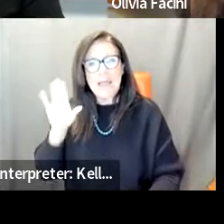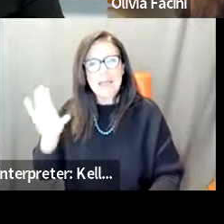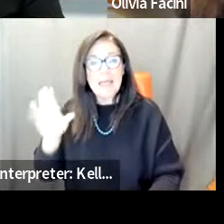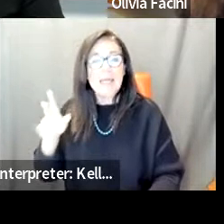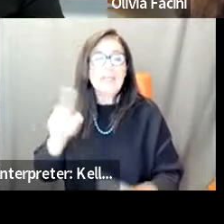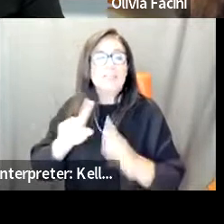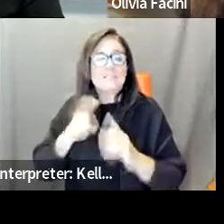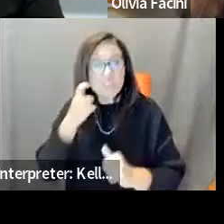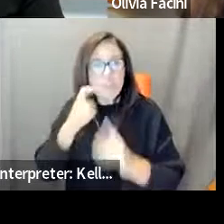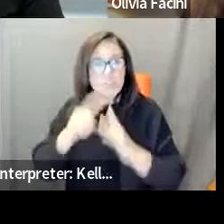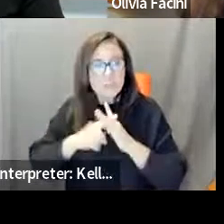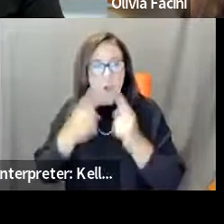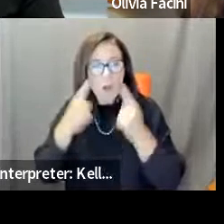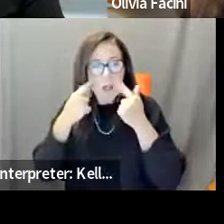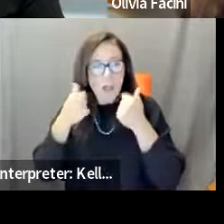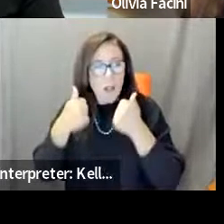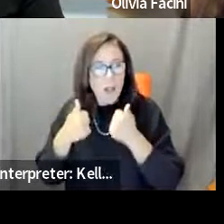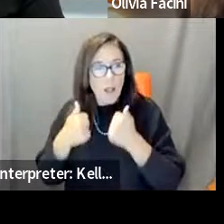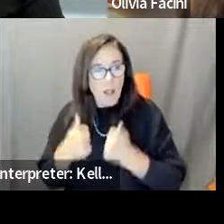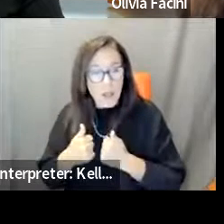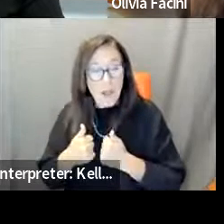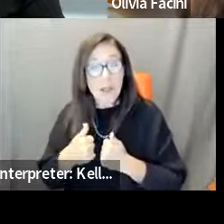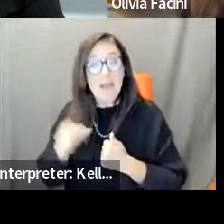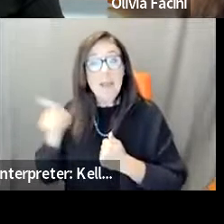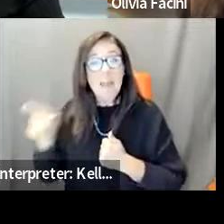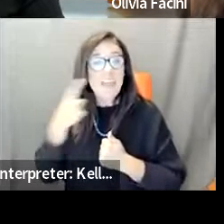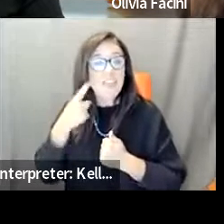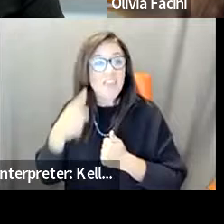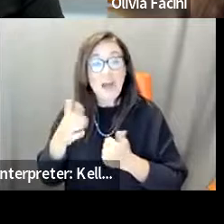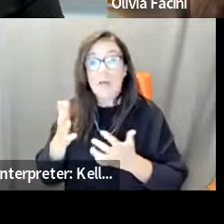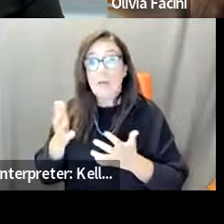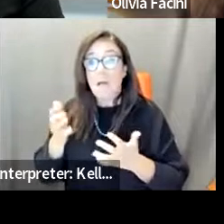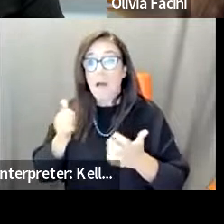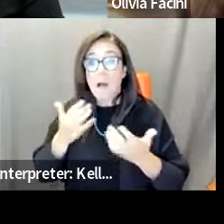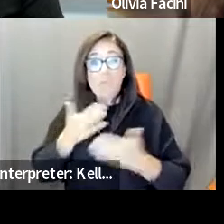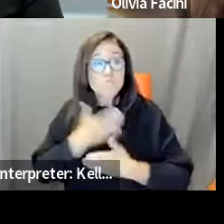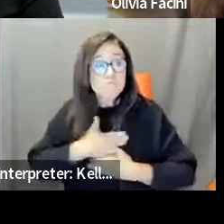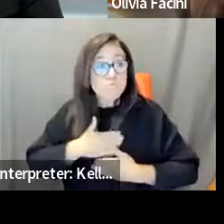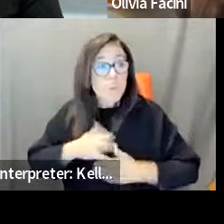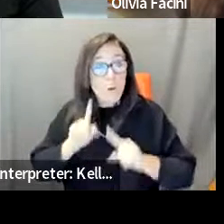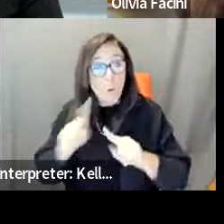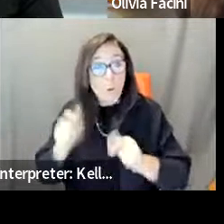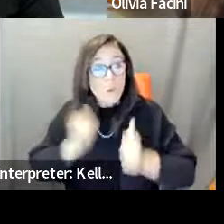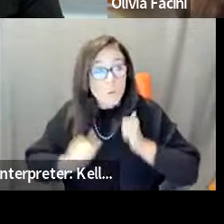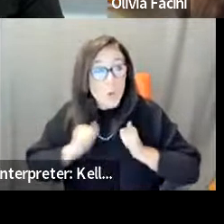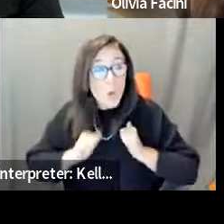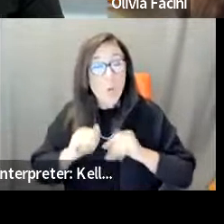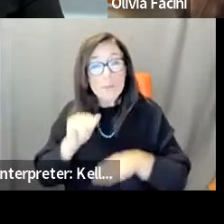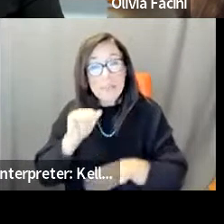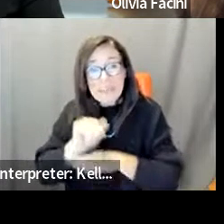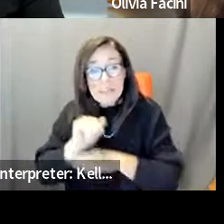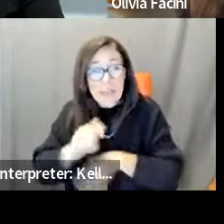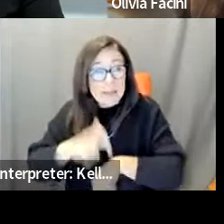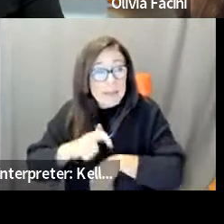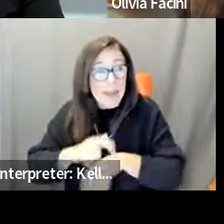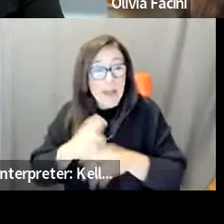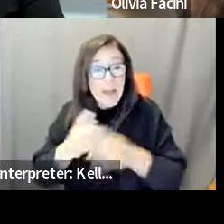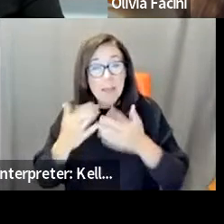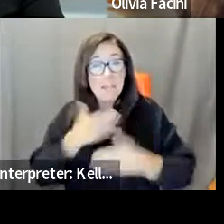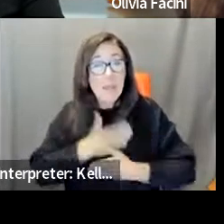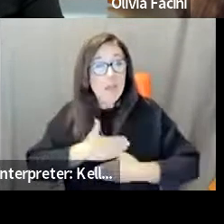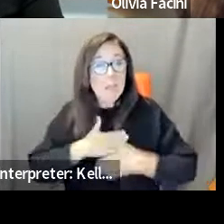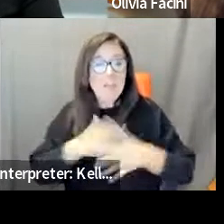that his entertainment at night would stop because of his new vision